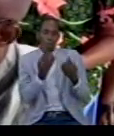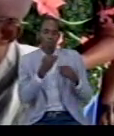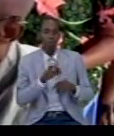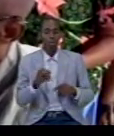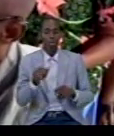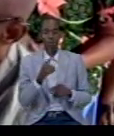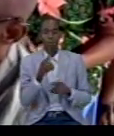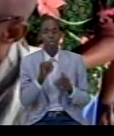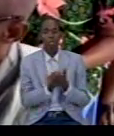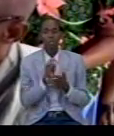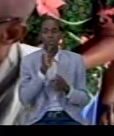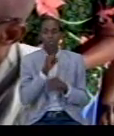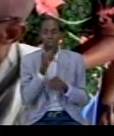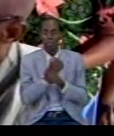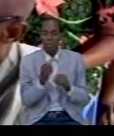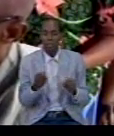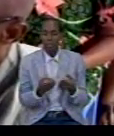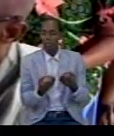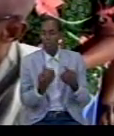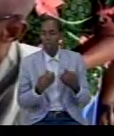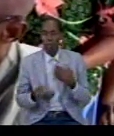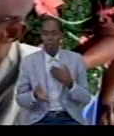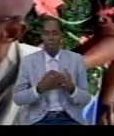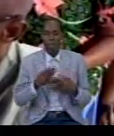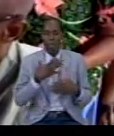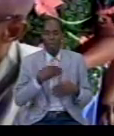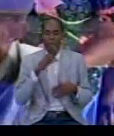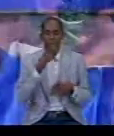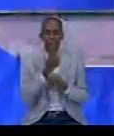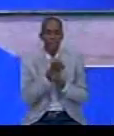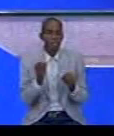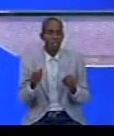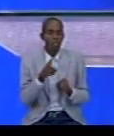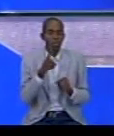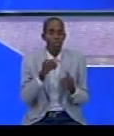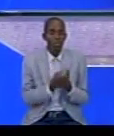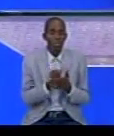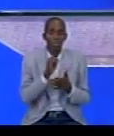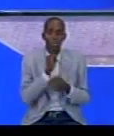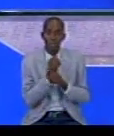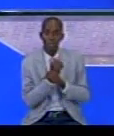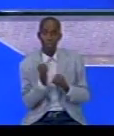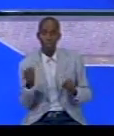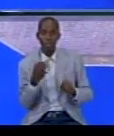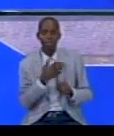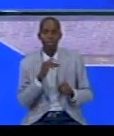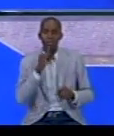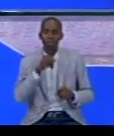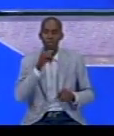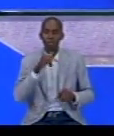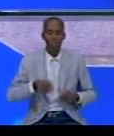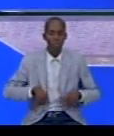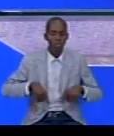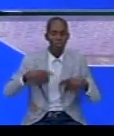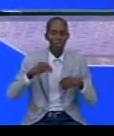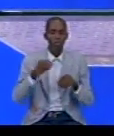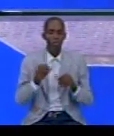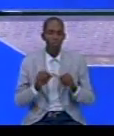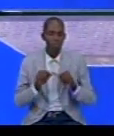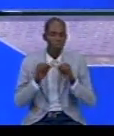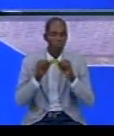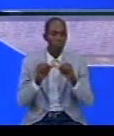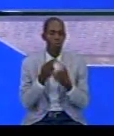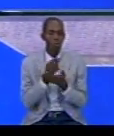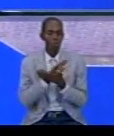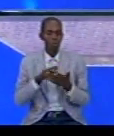or backsliding shall come back and be saved. And everyone that is saved and is not living a consistent holy